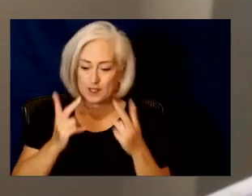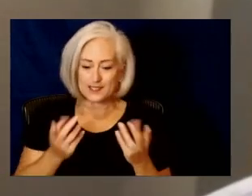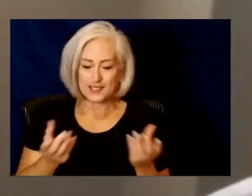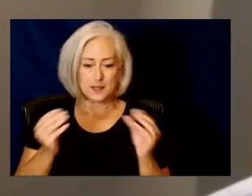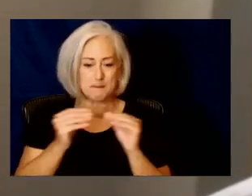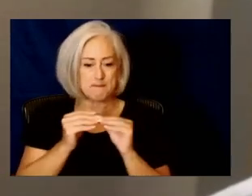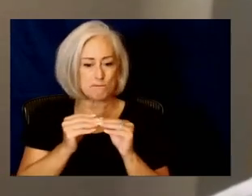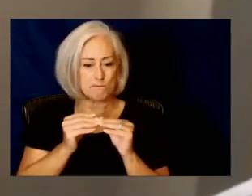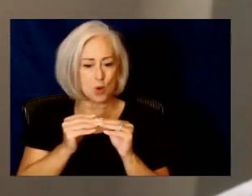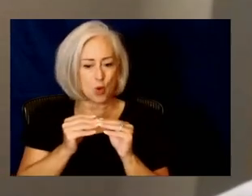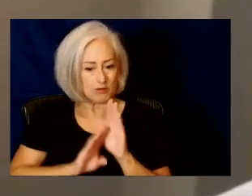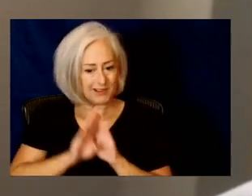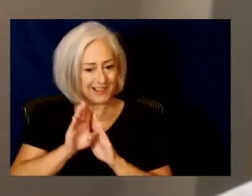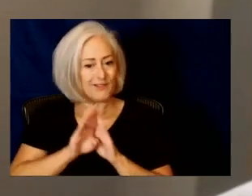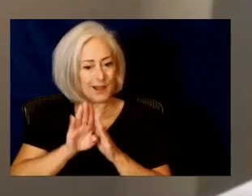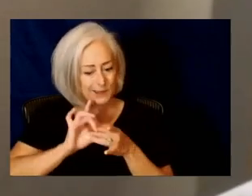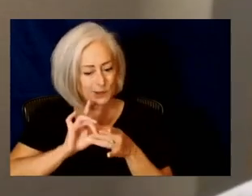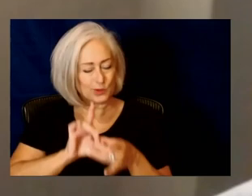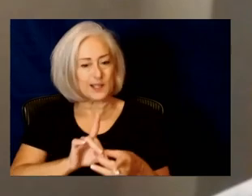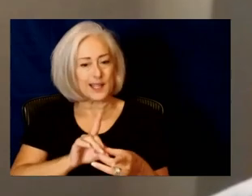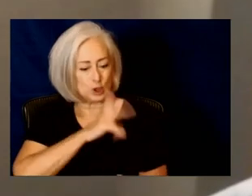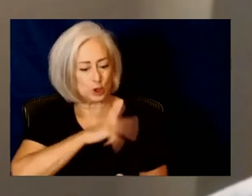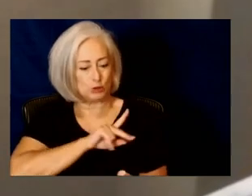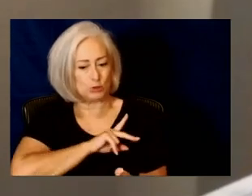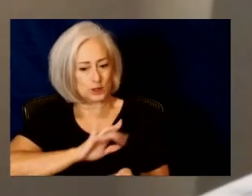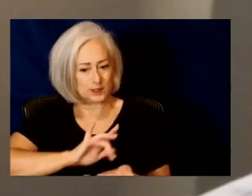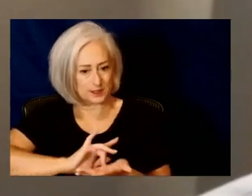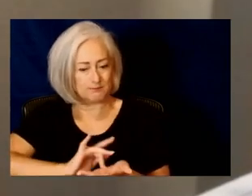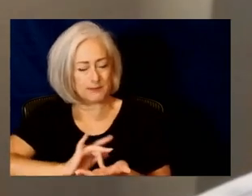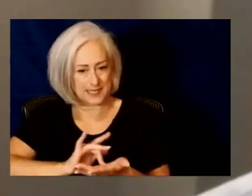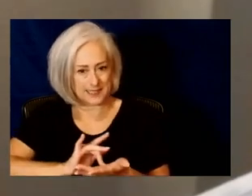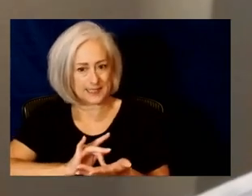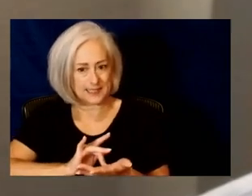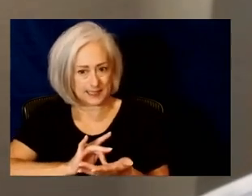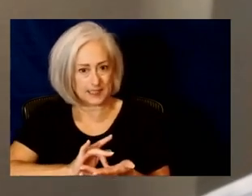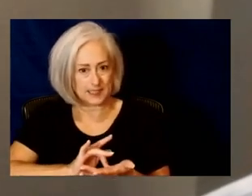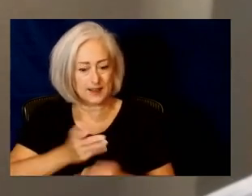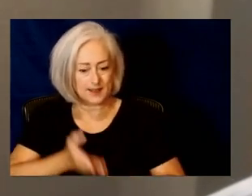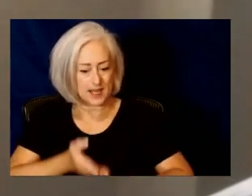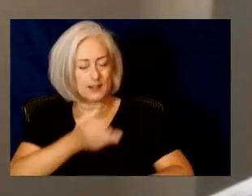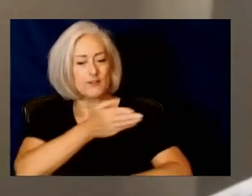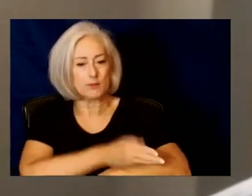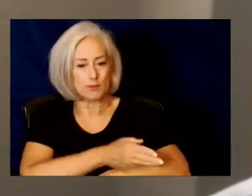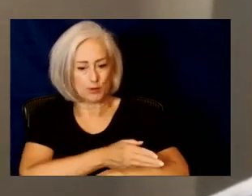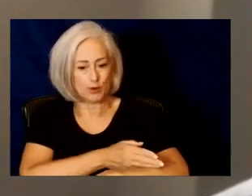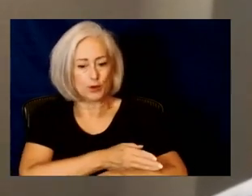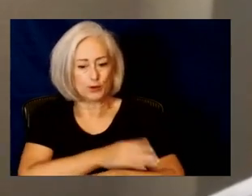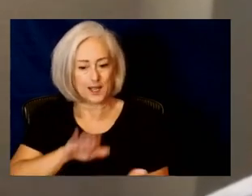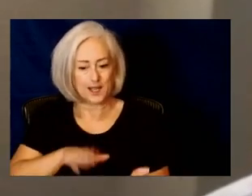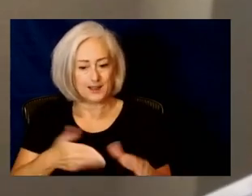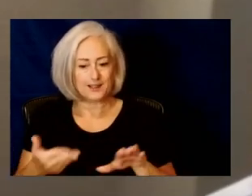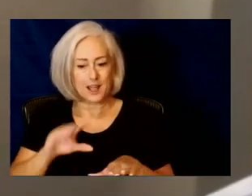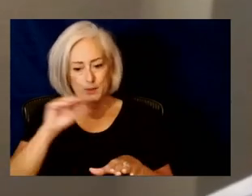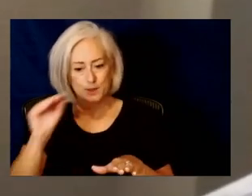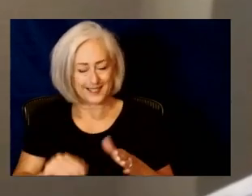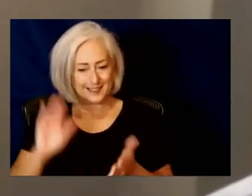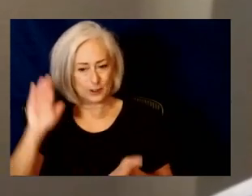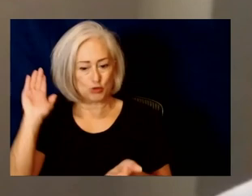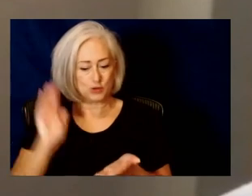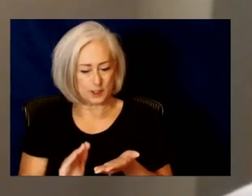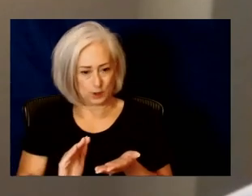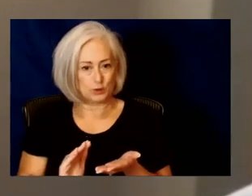medicine that have dramatically improved the overall mortality rates in various cancers, including lung